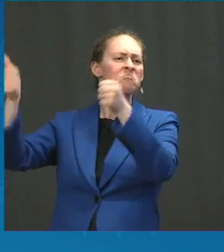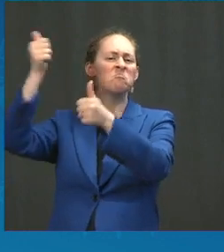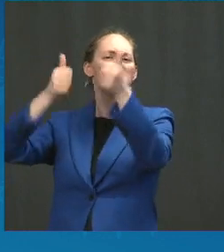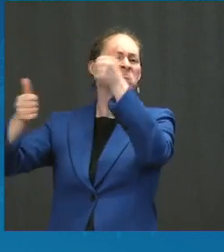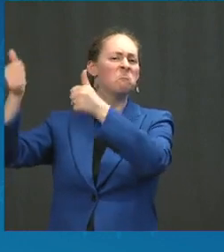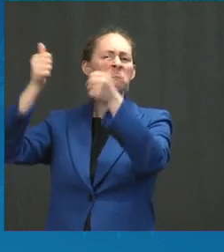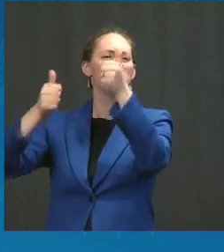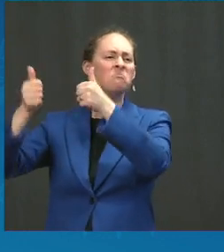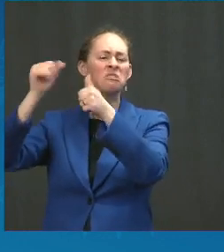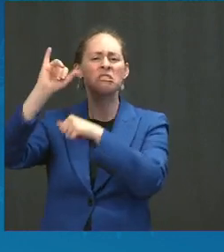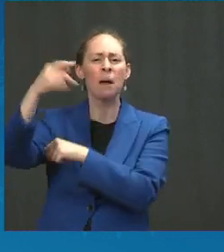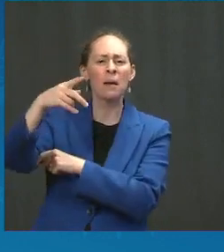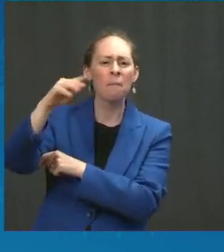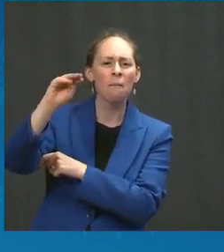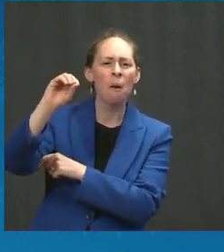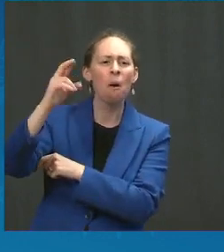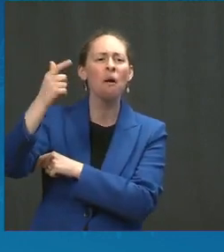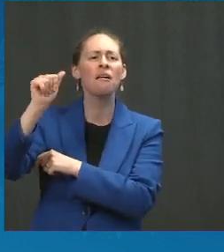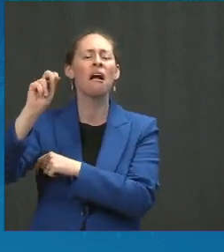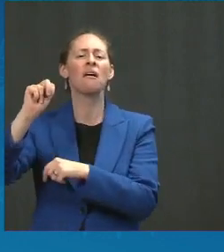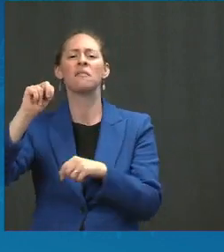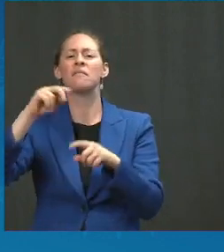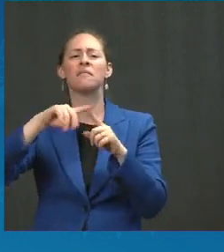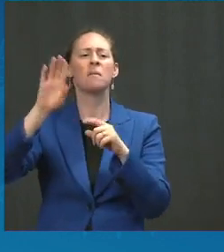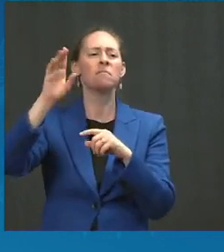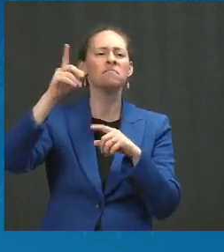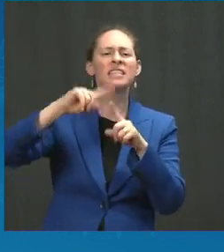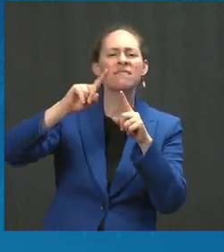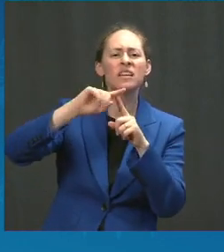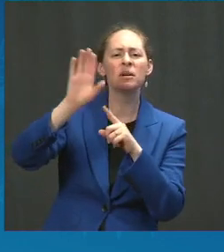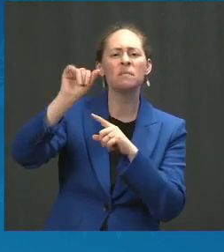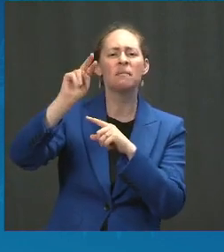have the capacity to do around PPPs, but again, the